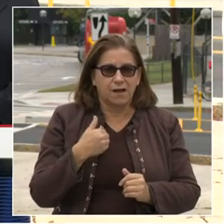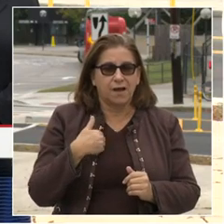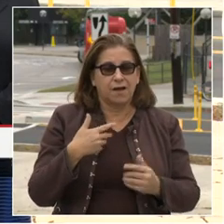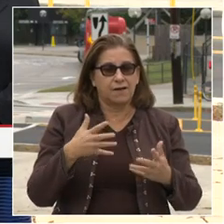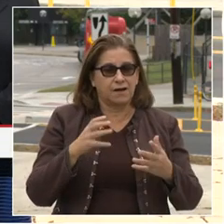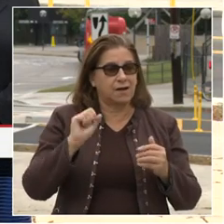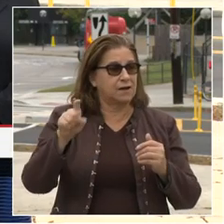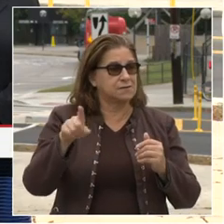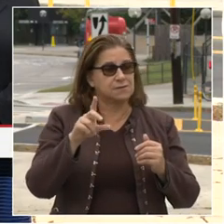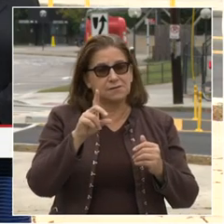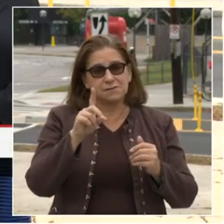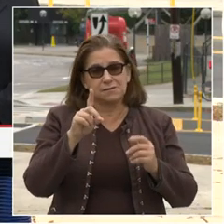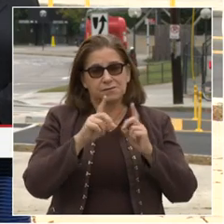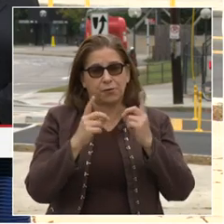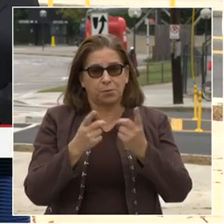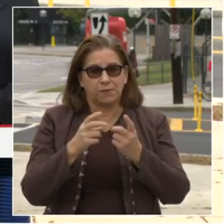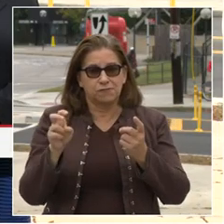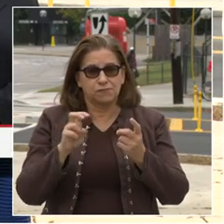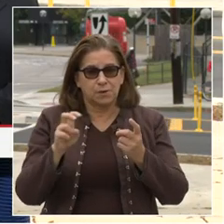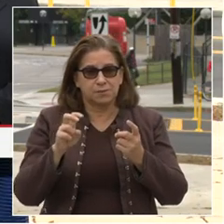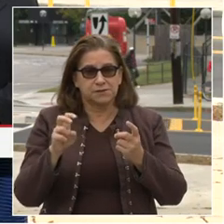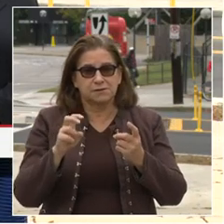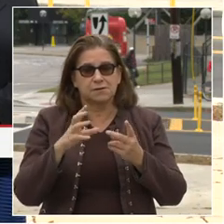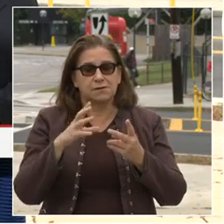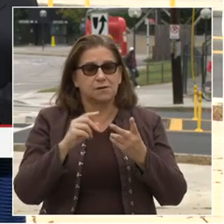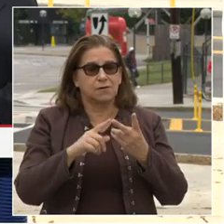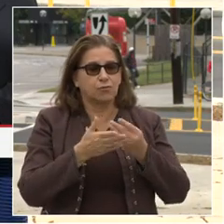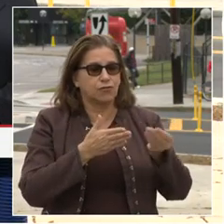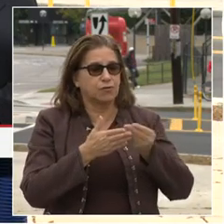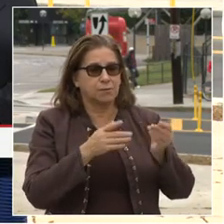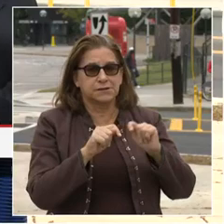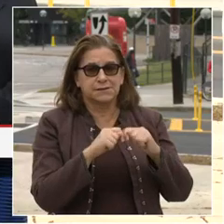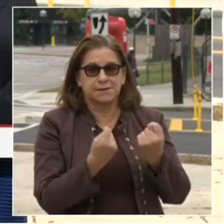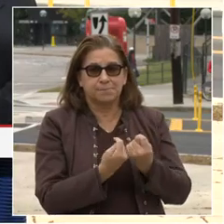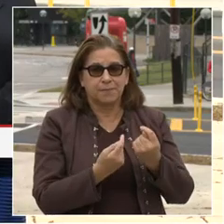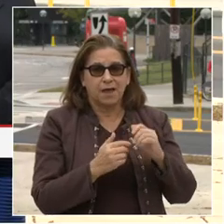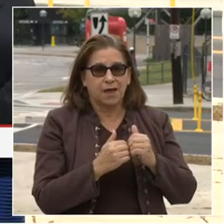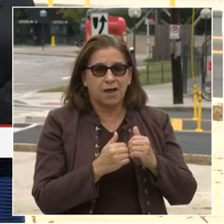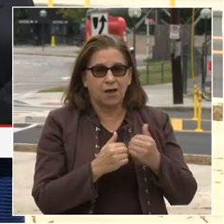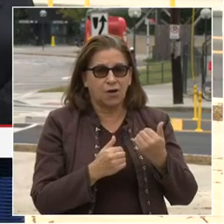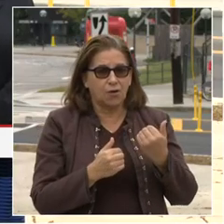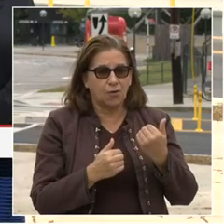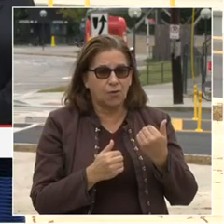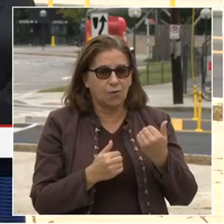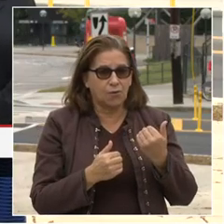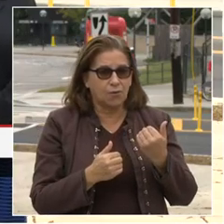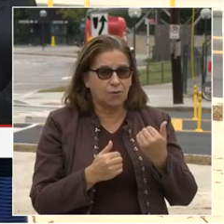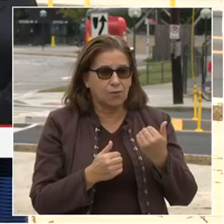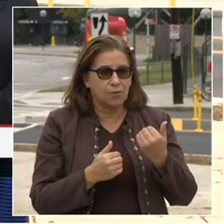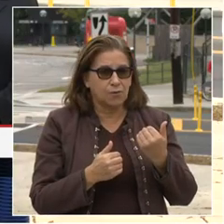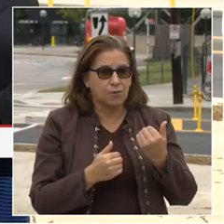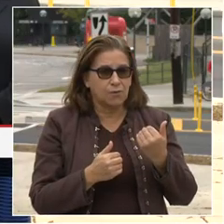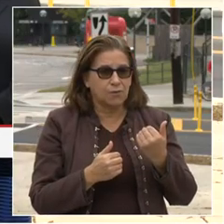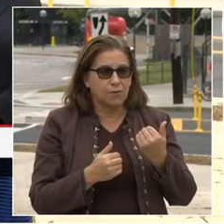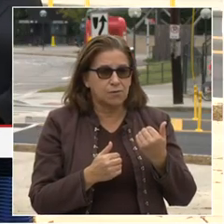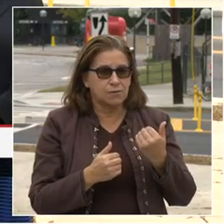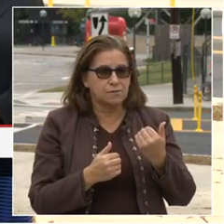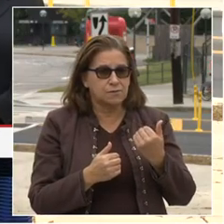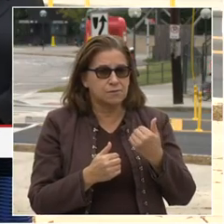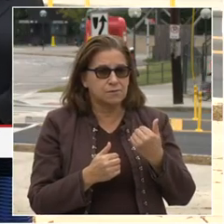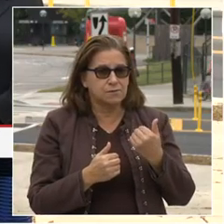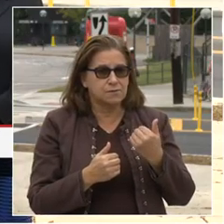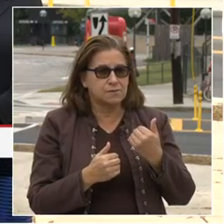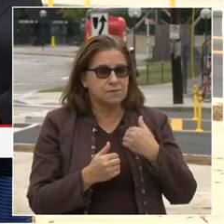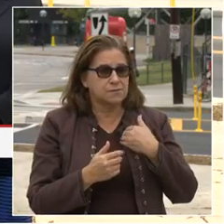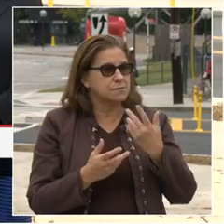our procurement team to investigate is how we speed up our 22 investment in cameras, and I think that we'll be